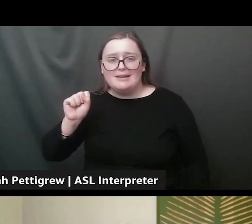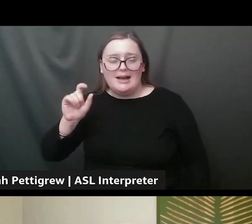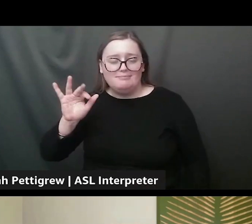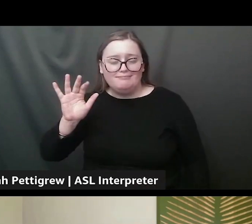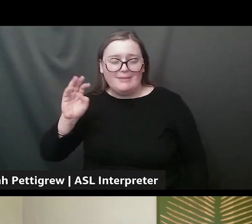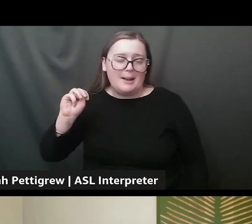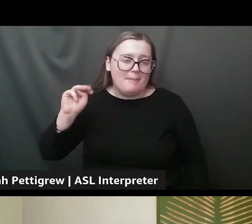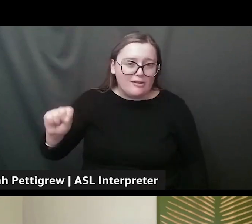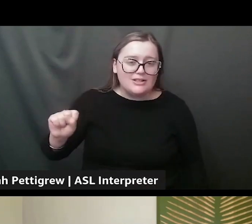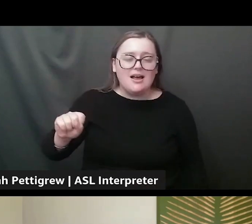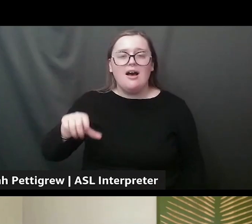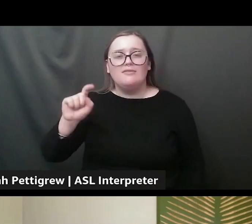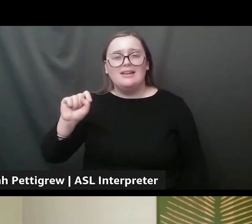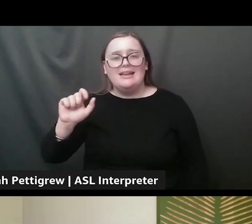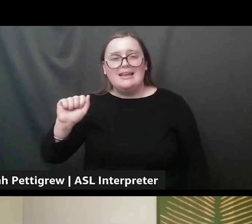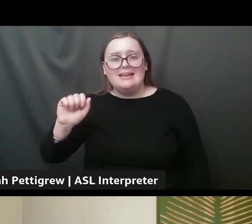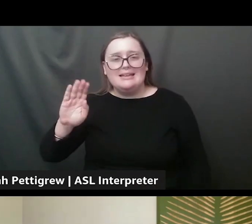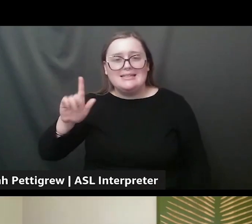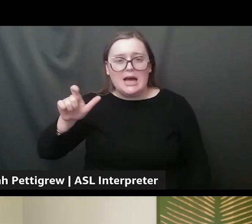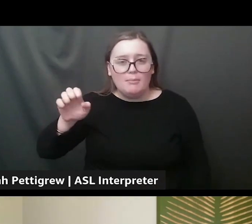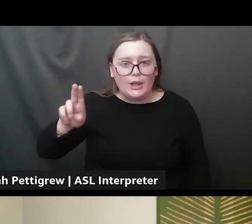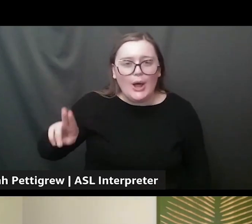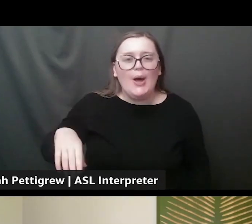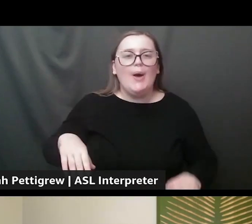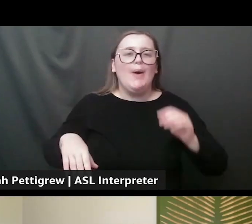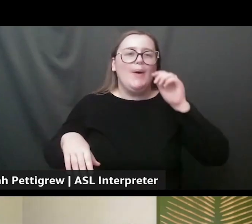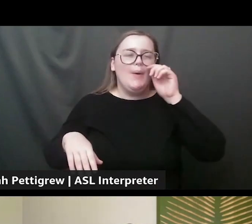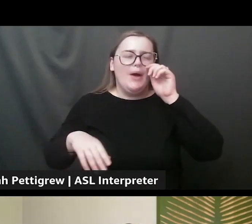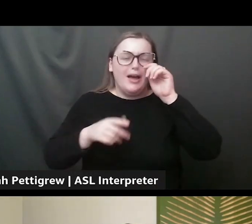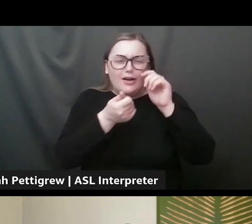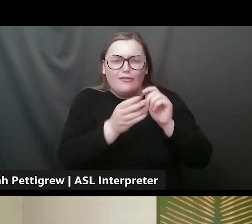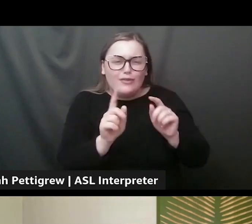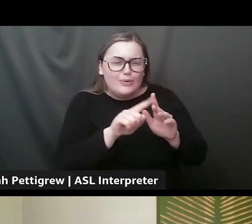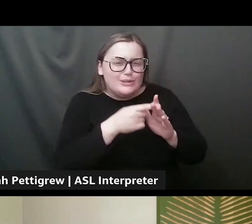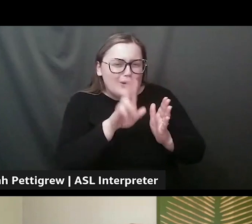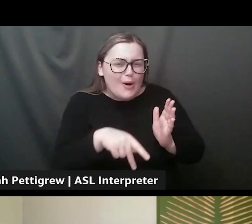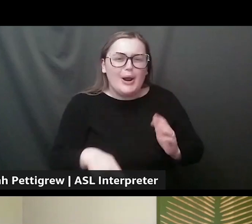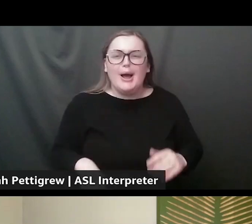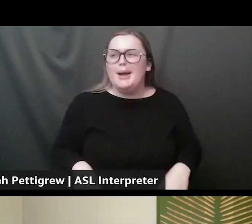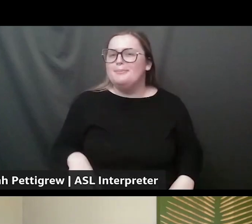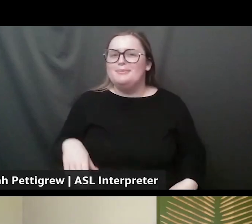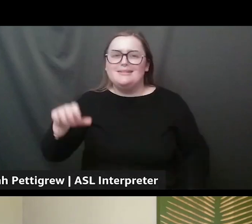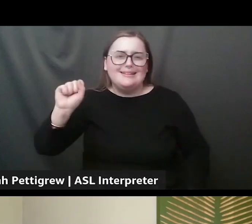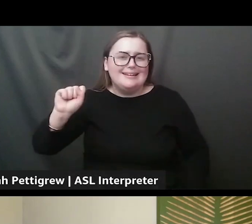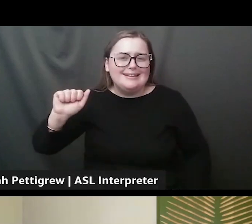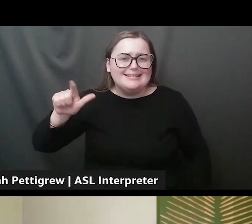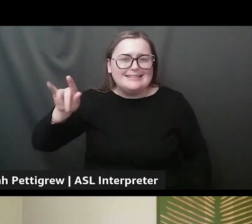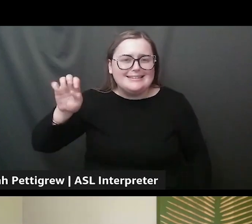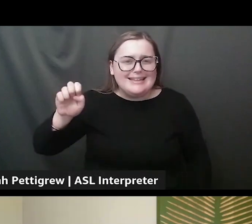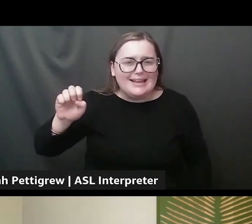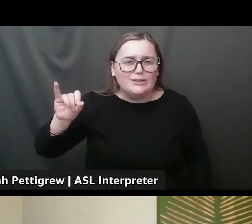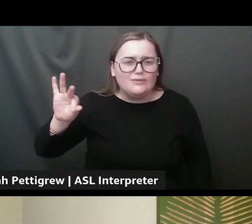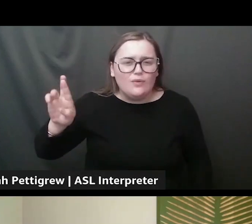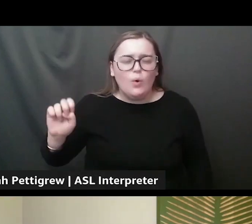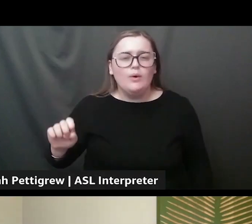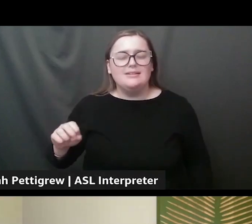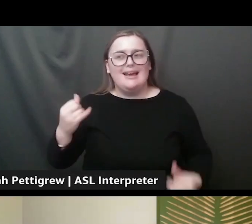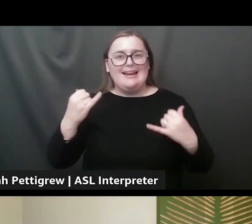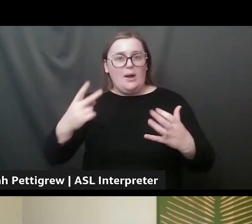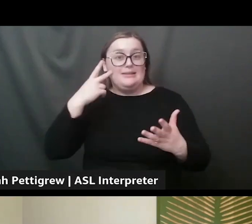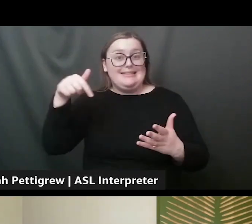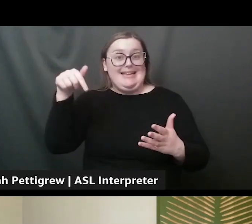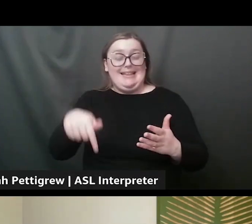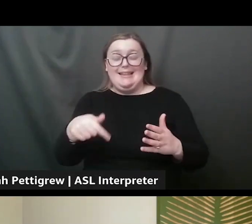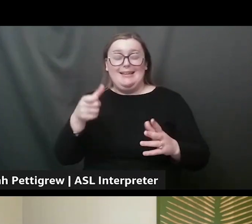and Salesforce. And so now, like, seeing these waves of things that have happened, because like I